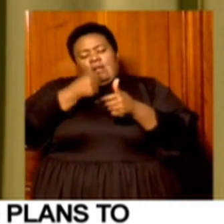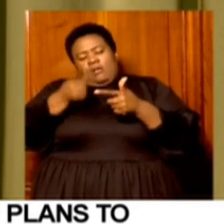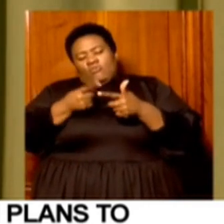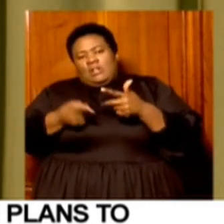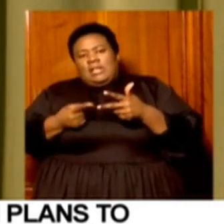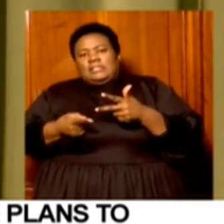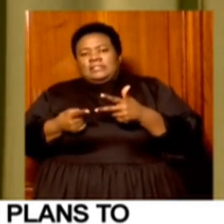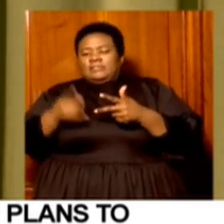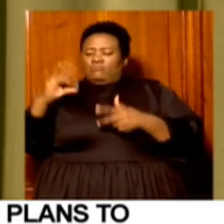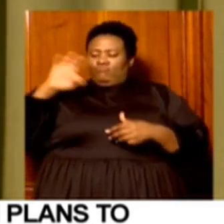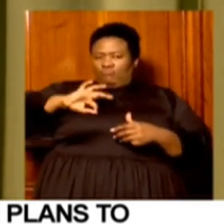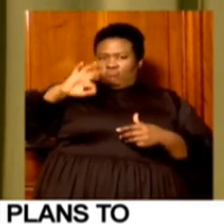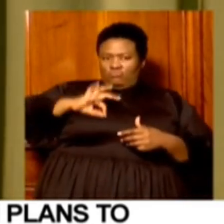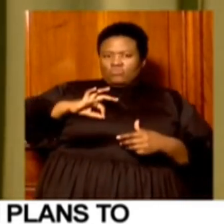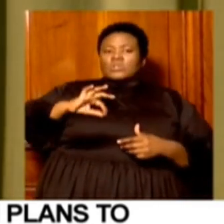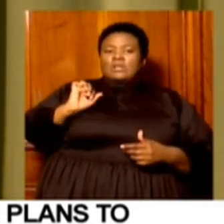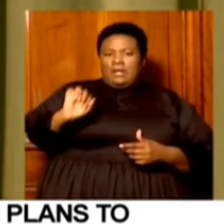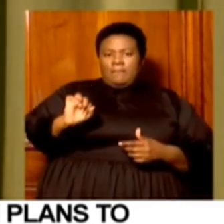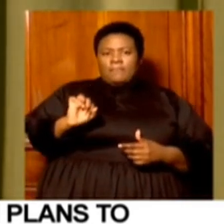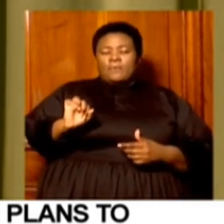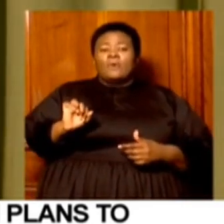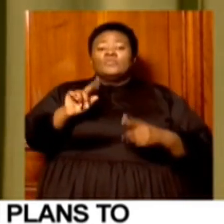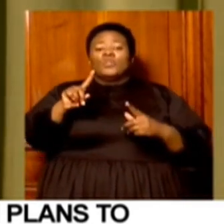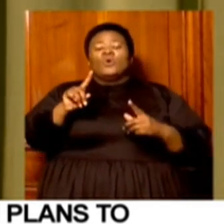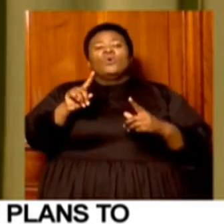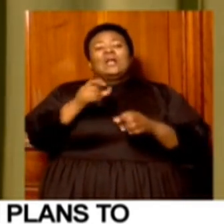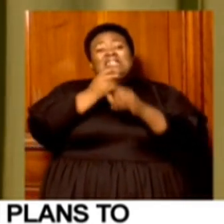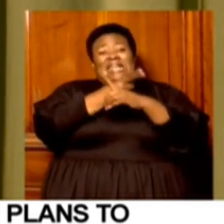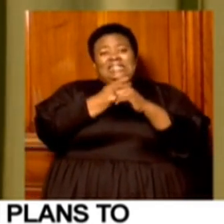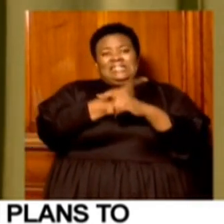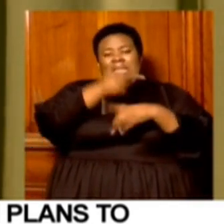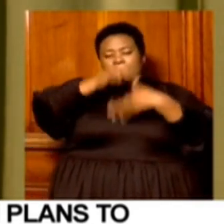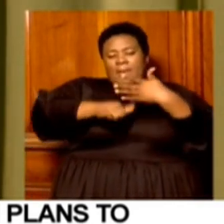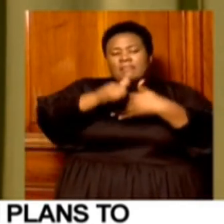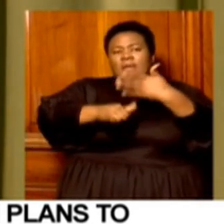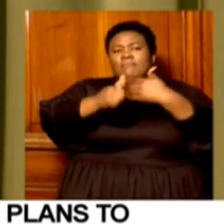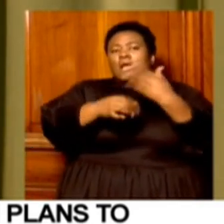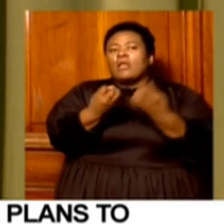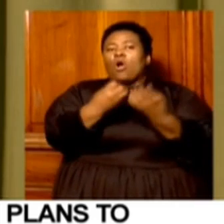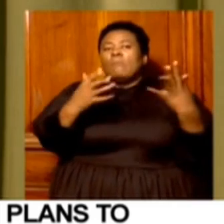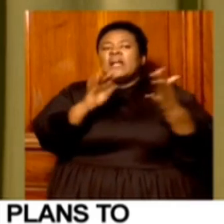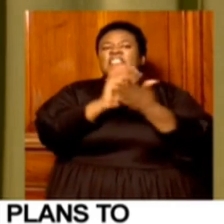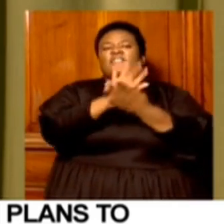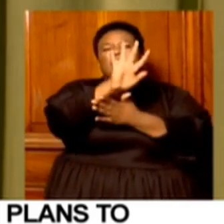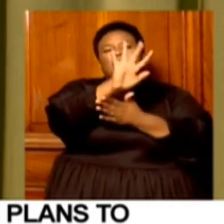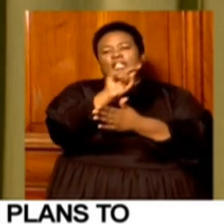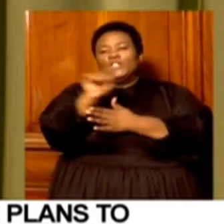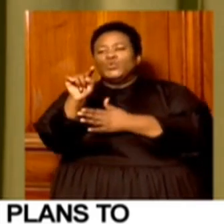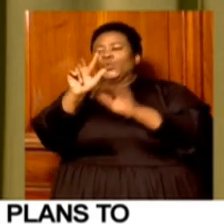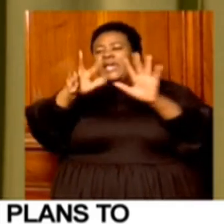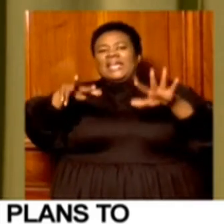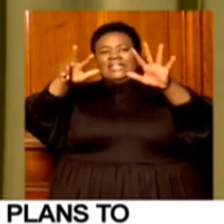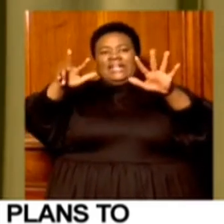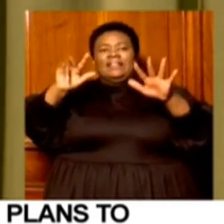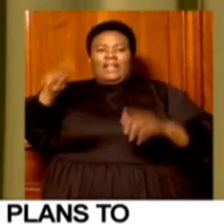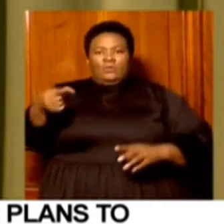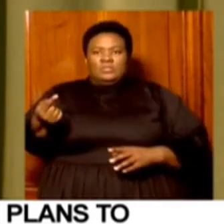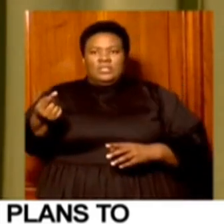taxi installment is between 15 and 18,000. So that's why taxis